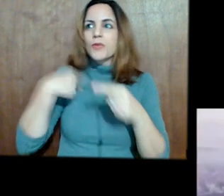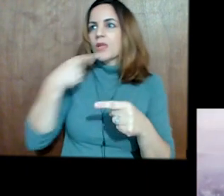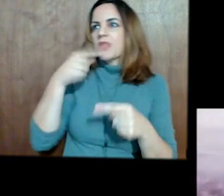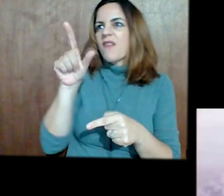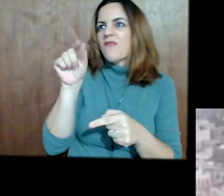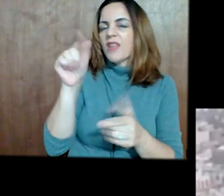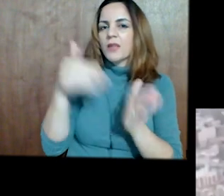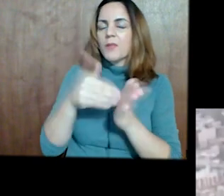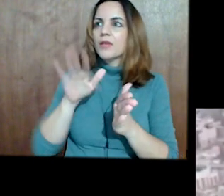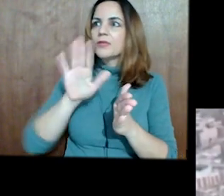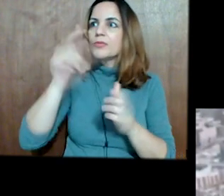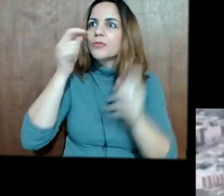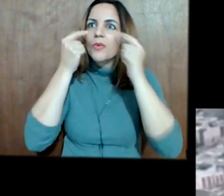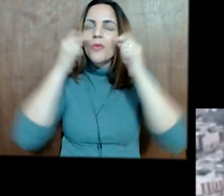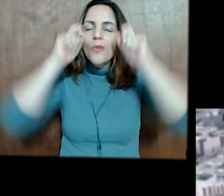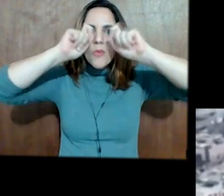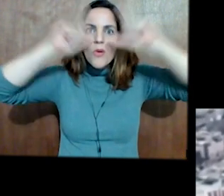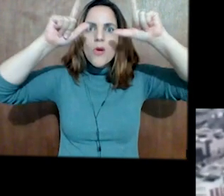And he said, that's the one.